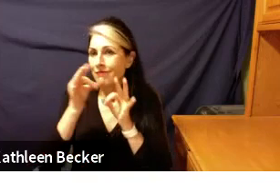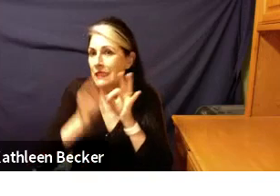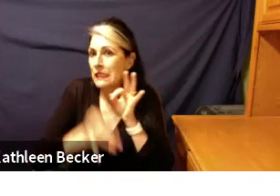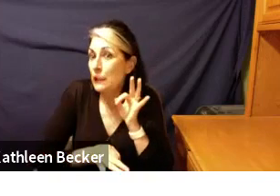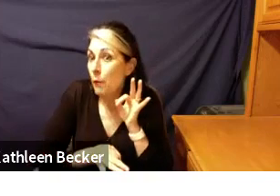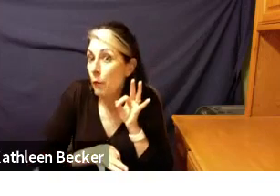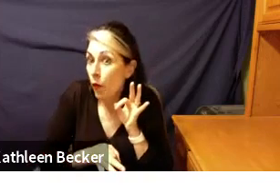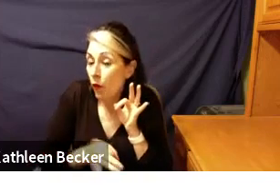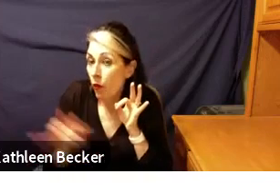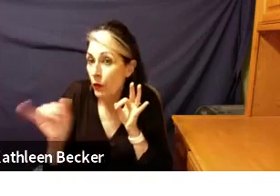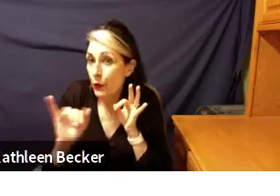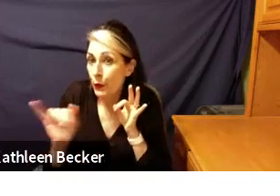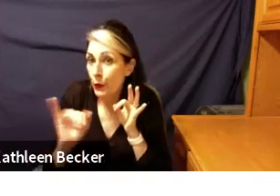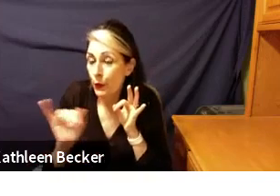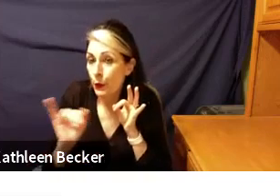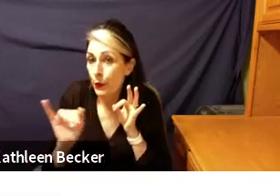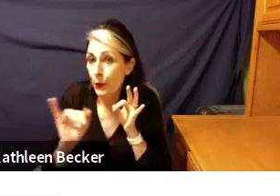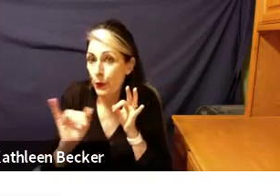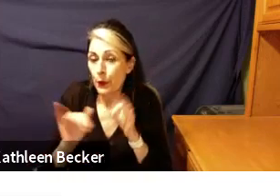well.